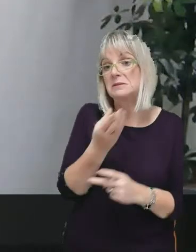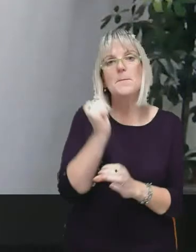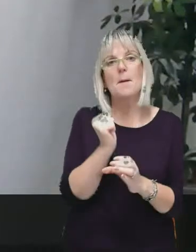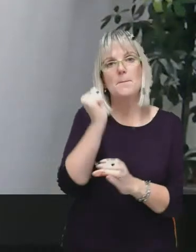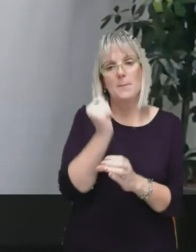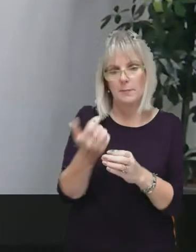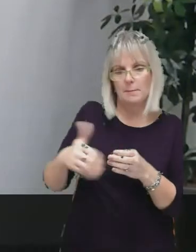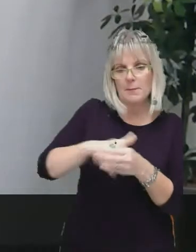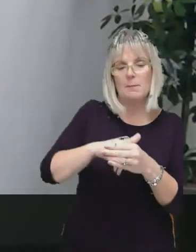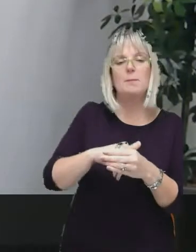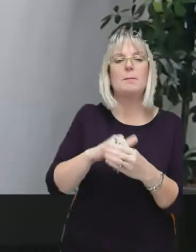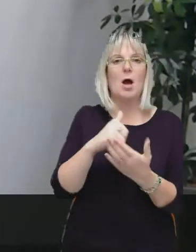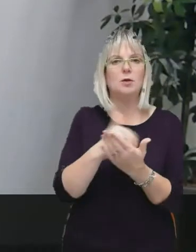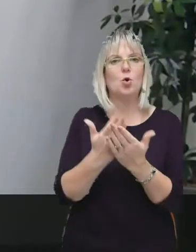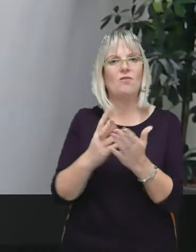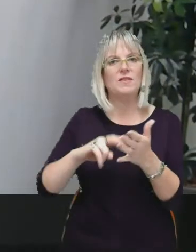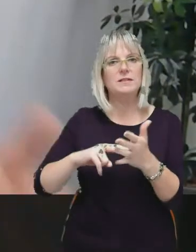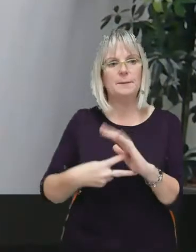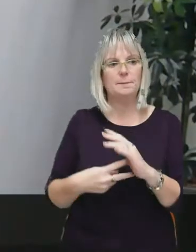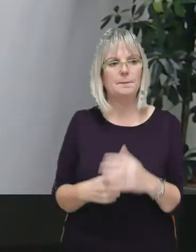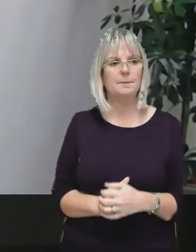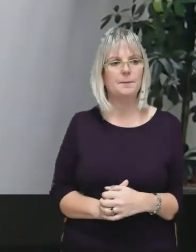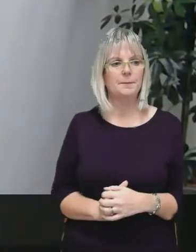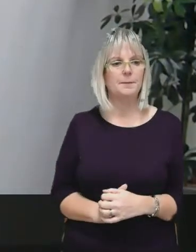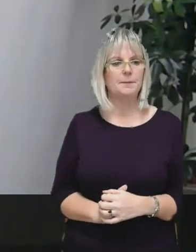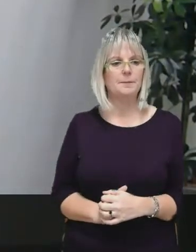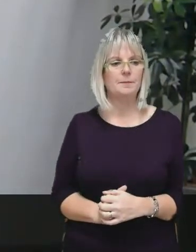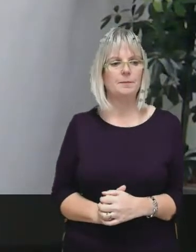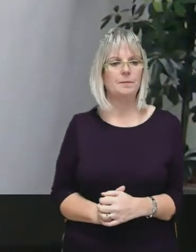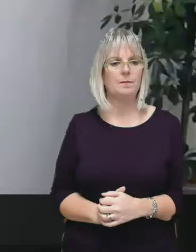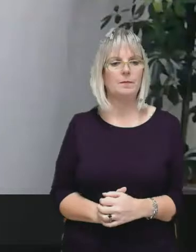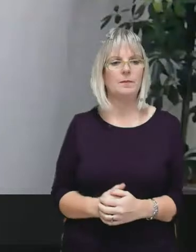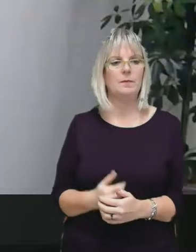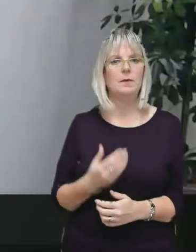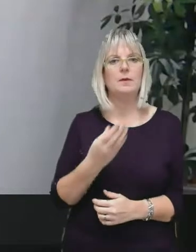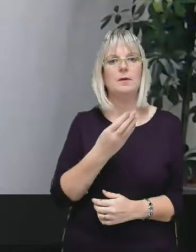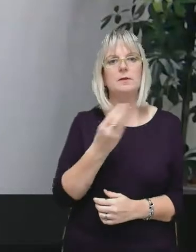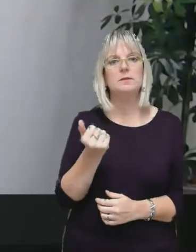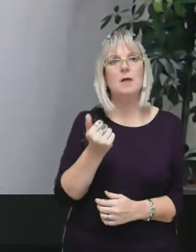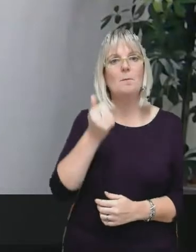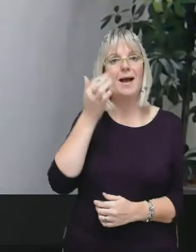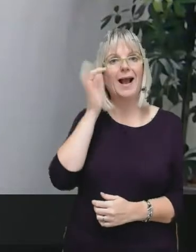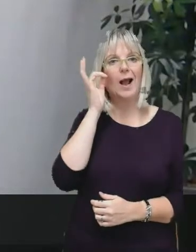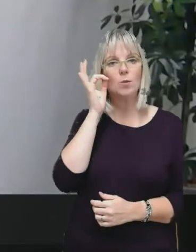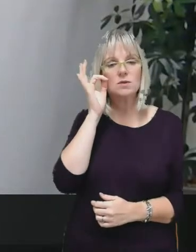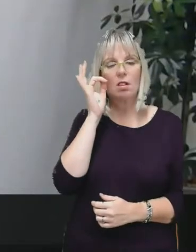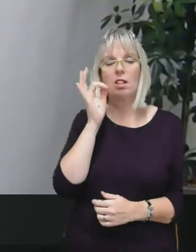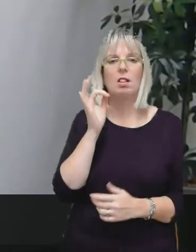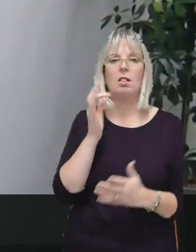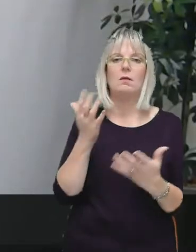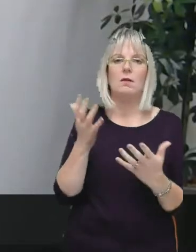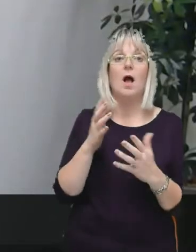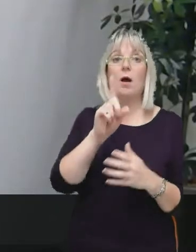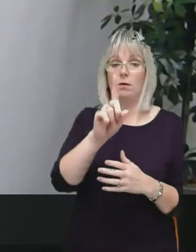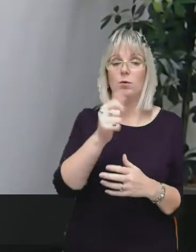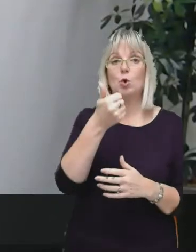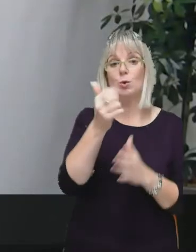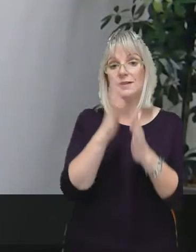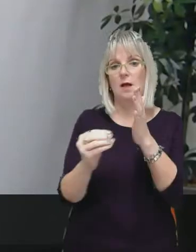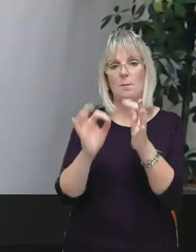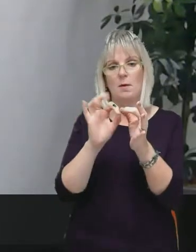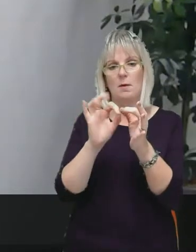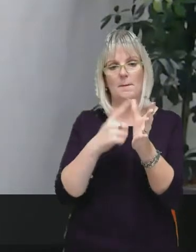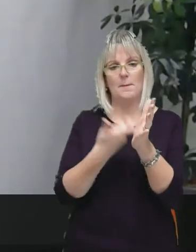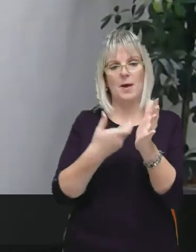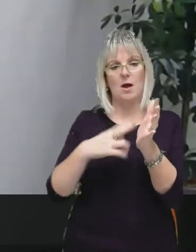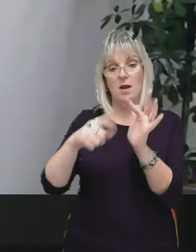Some councils, understandably, aren't in favour of additional housing. Barnet actually is a good example of a bad council that